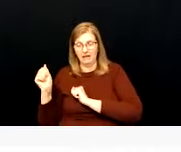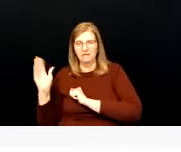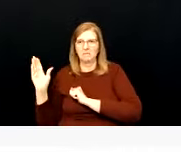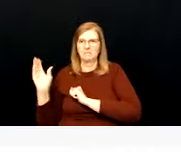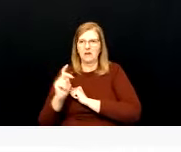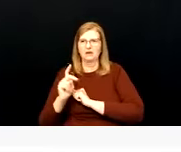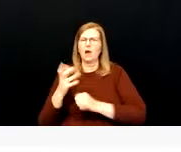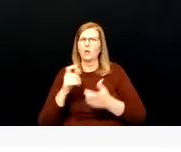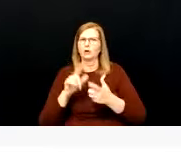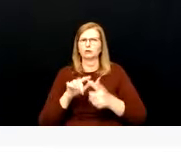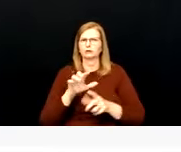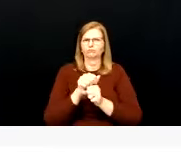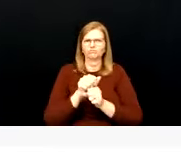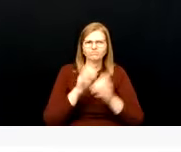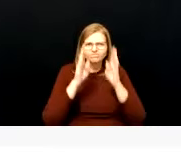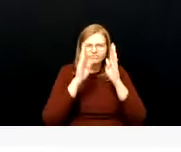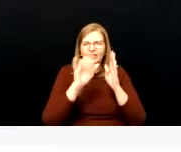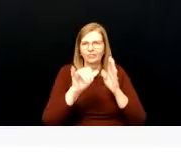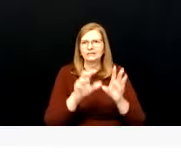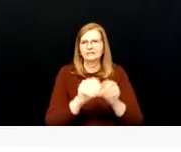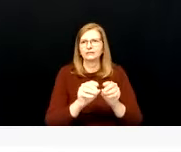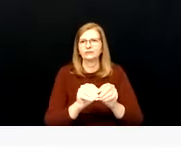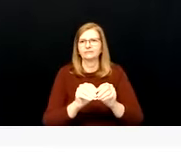to catch this session of all of them. So,